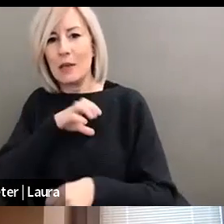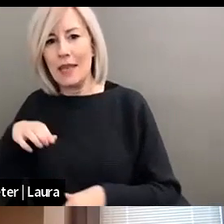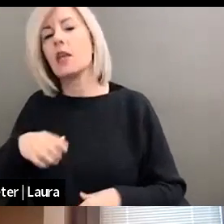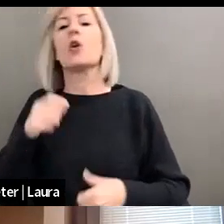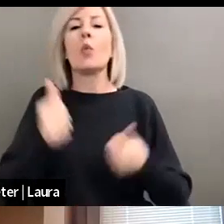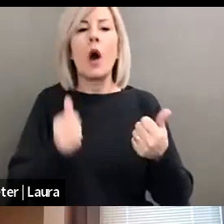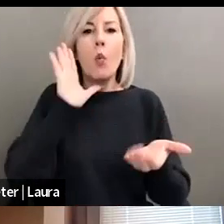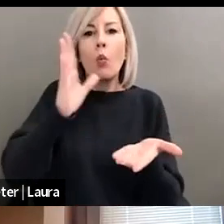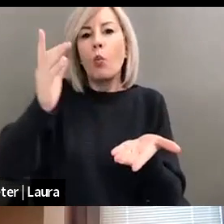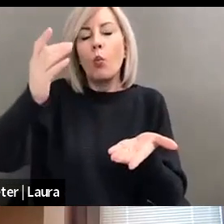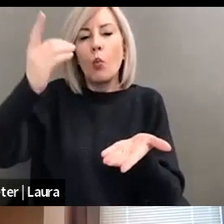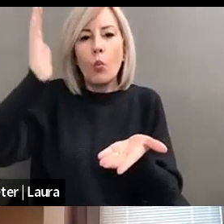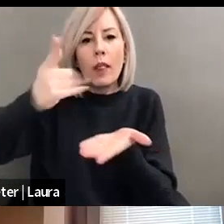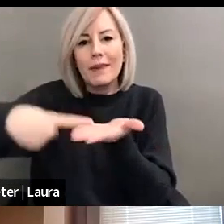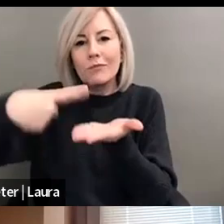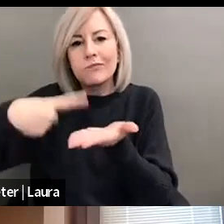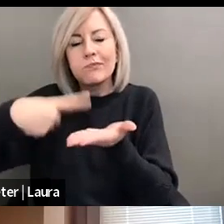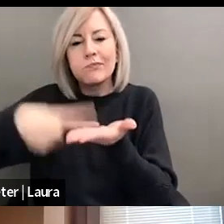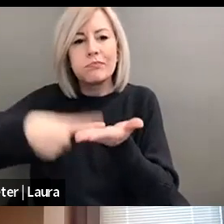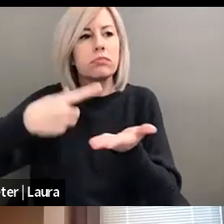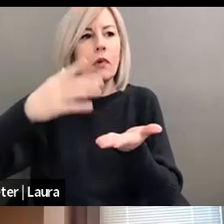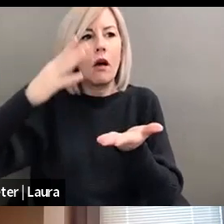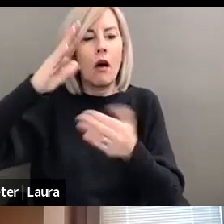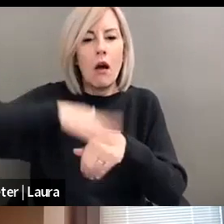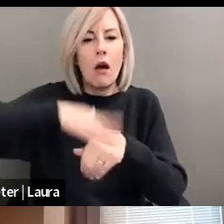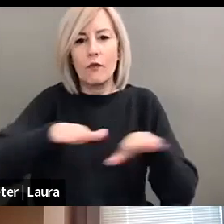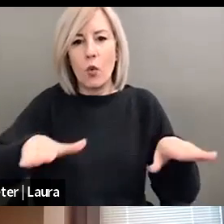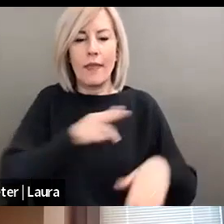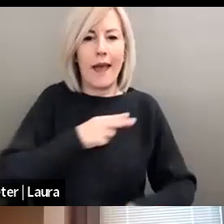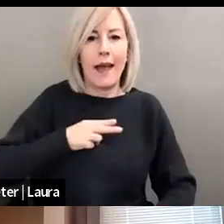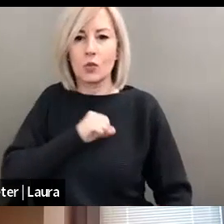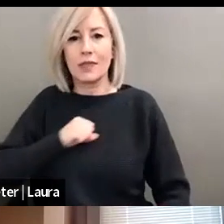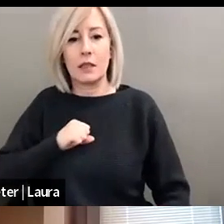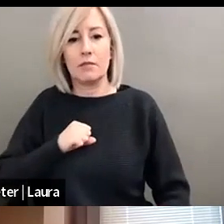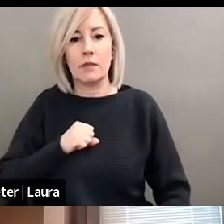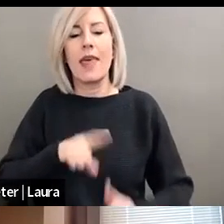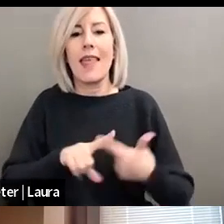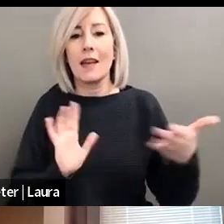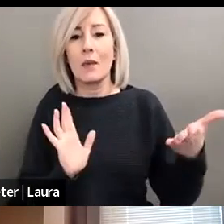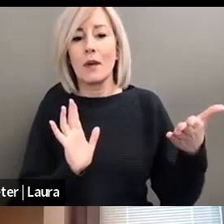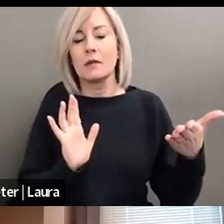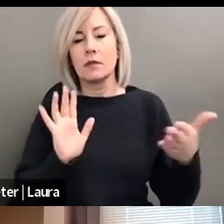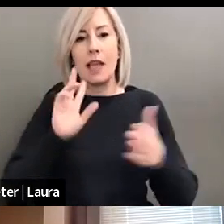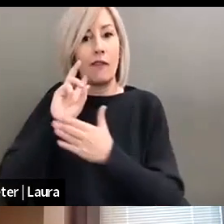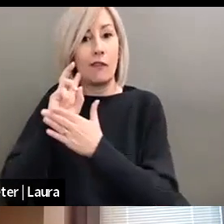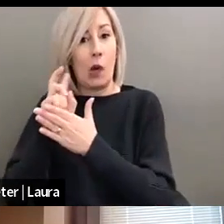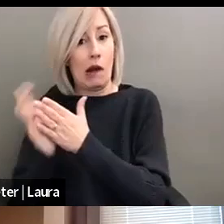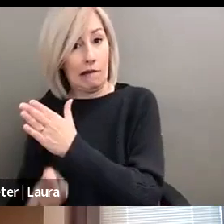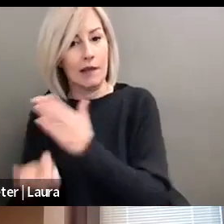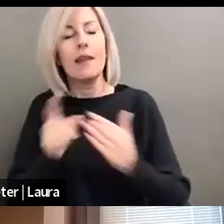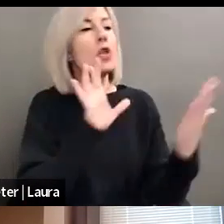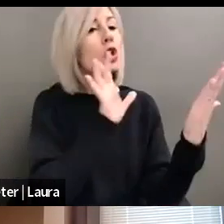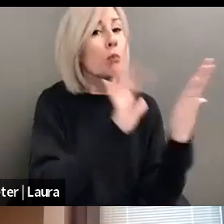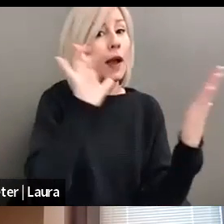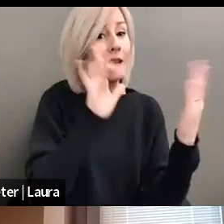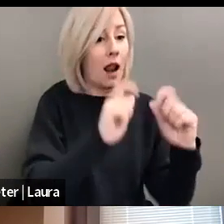on the floor of the Senate and the House on any given day. And then when you press on it, it's kind of going down the rabbit hole. You can find more